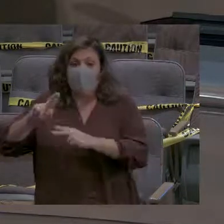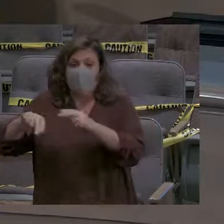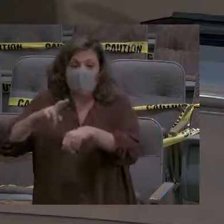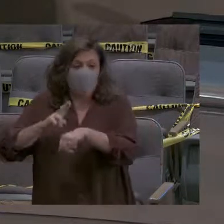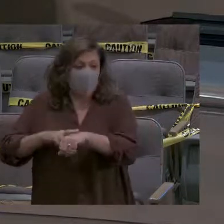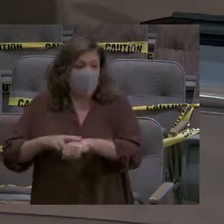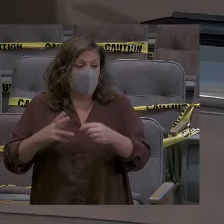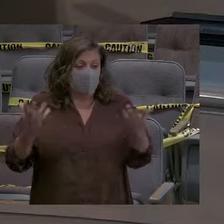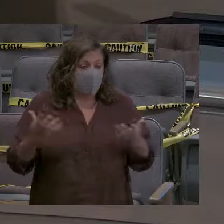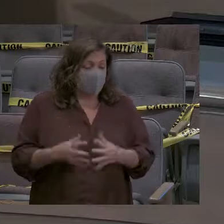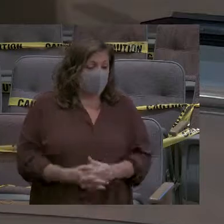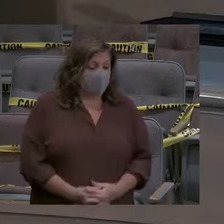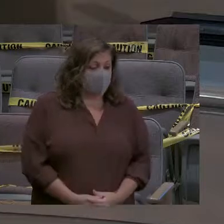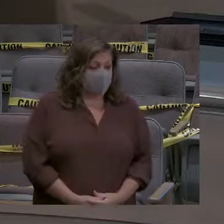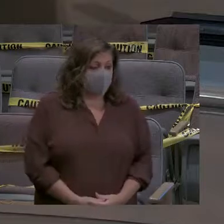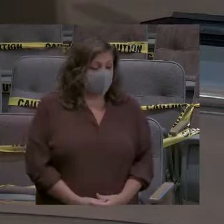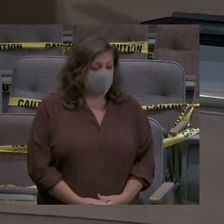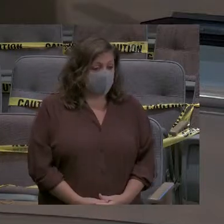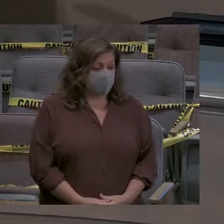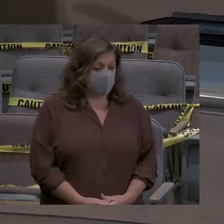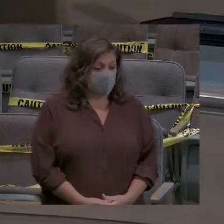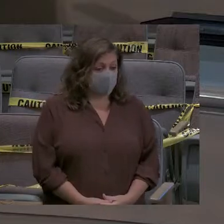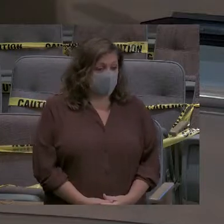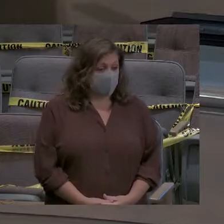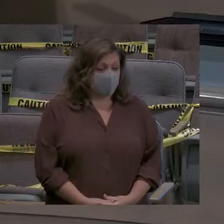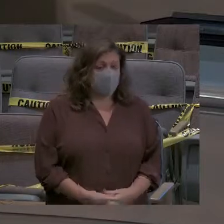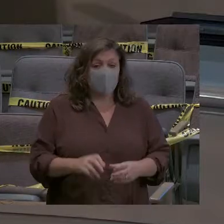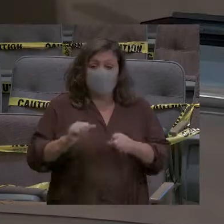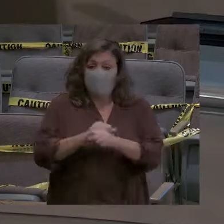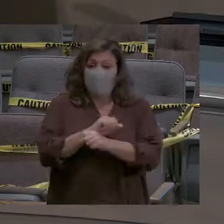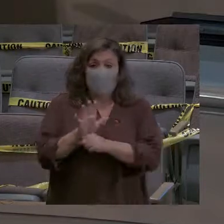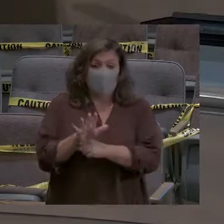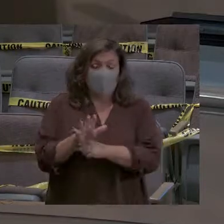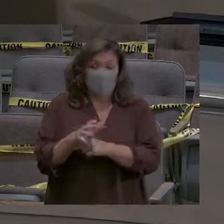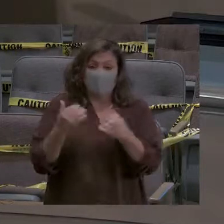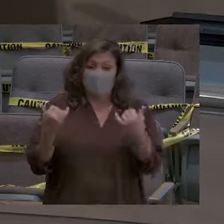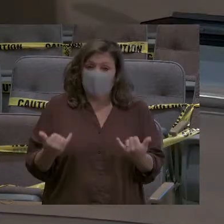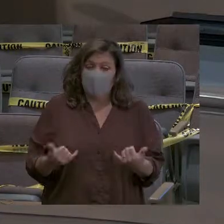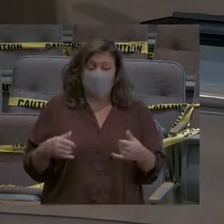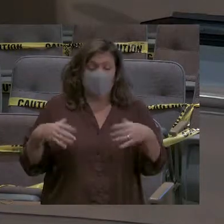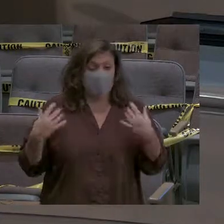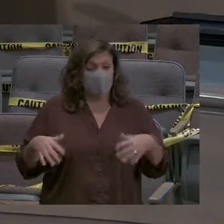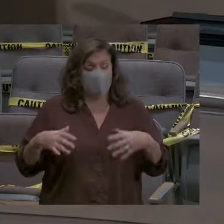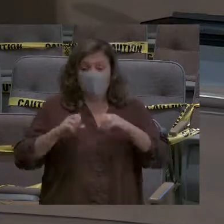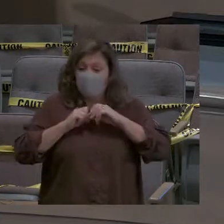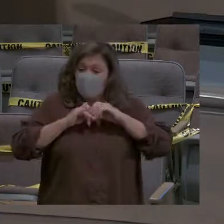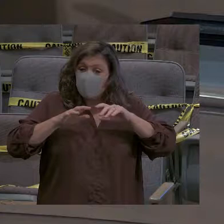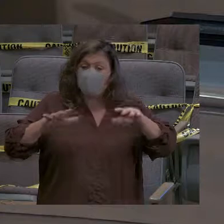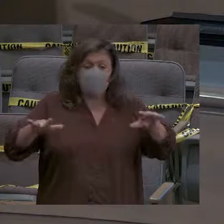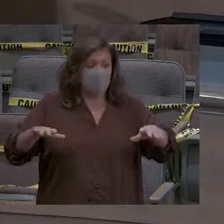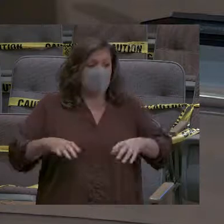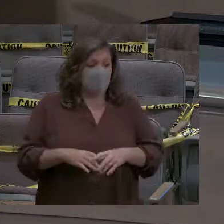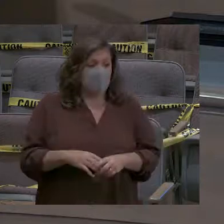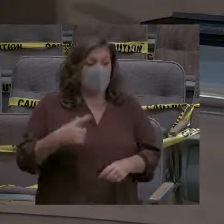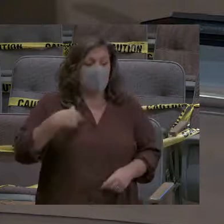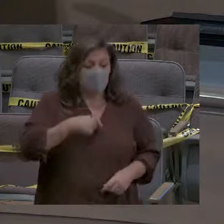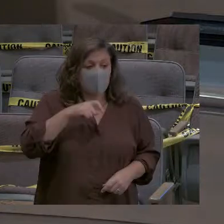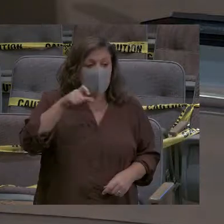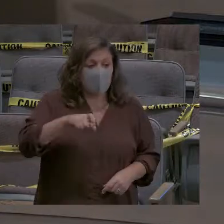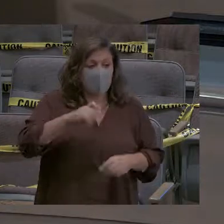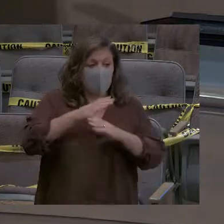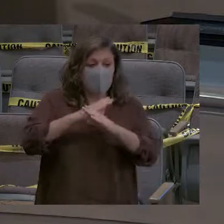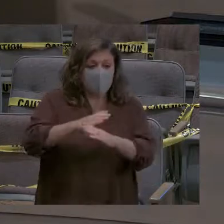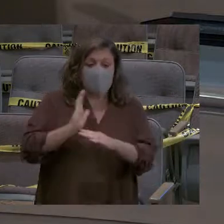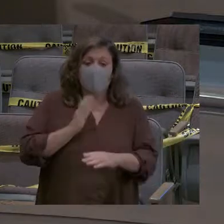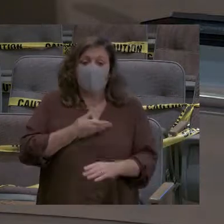ocean. But the pandemic is out of the genie box, and we got to make sure that we protect our senior